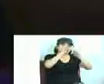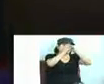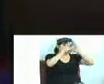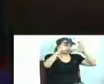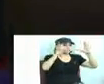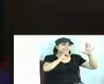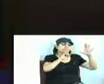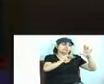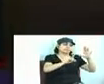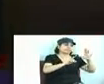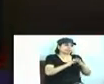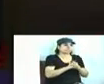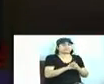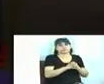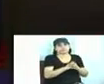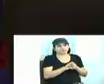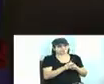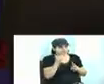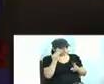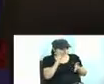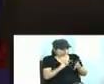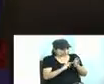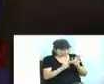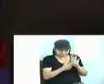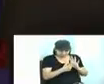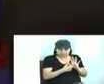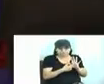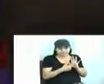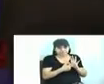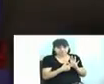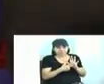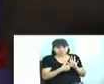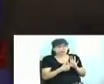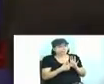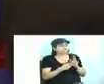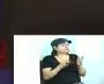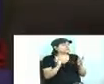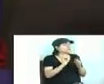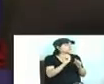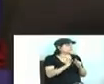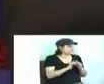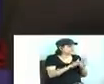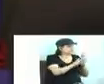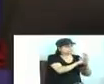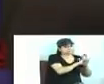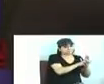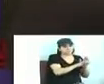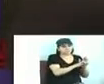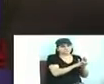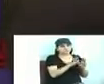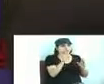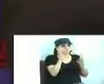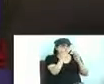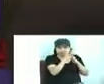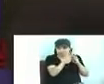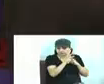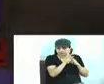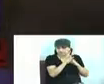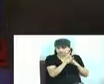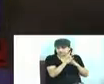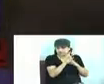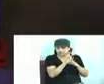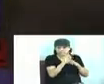is. You know what I'm talking about. There are things like worrying about whether I'm going to heaven or hell. There are all those things that